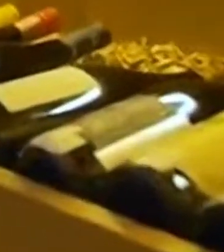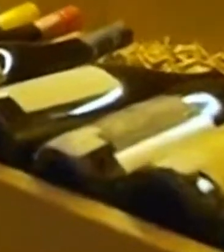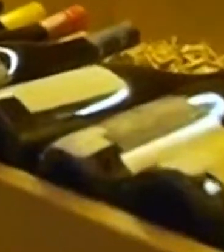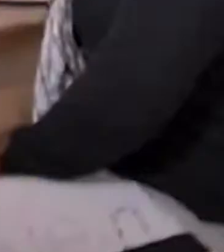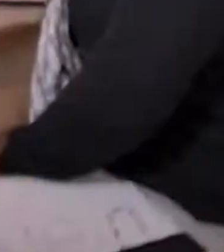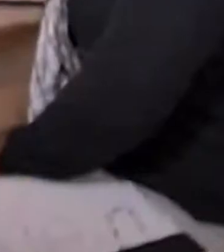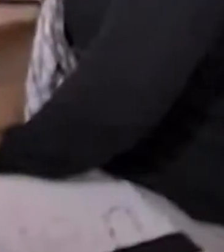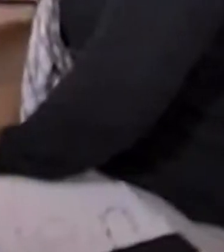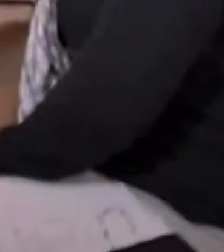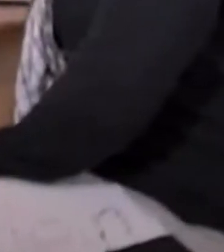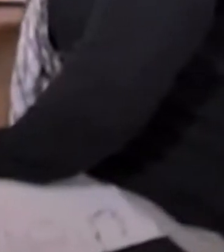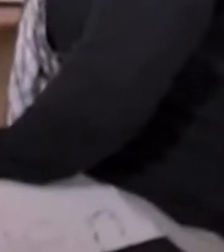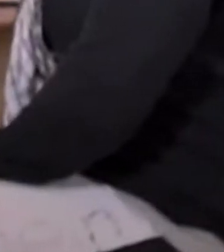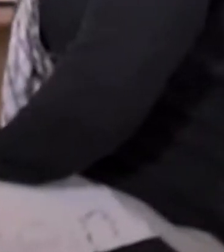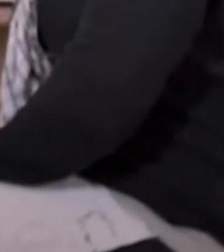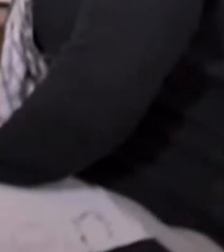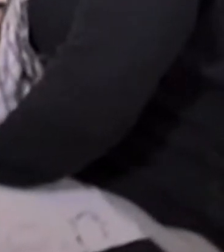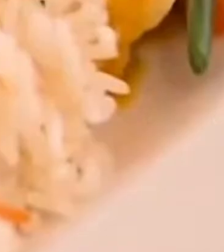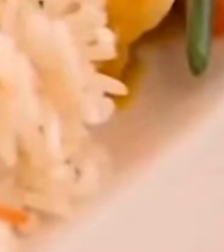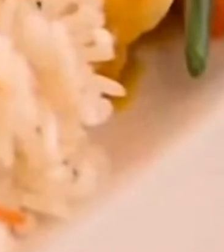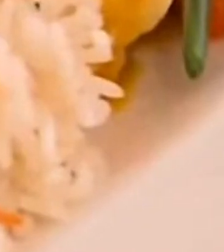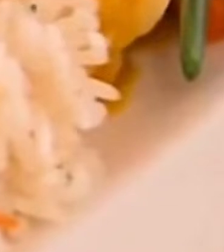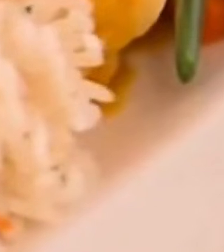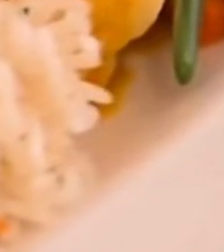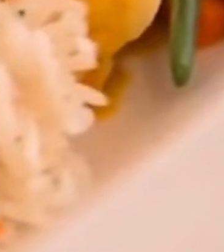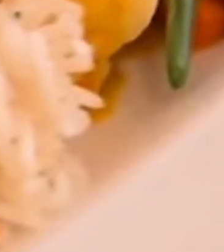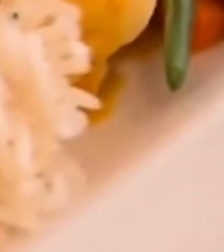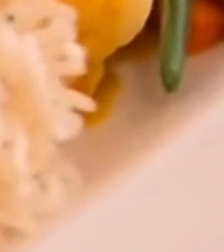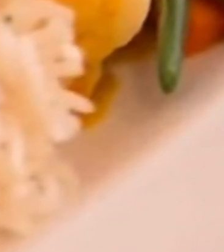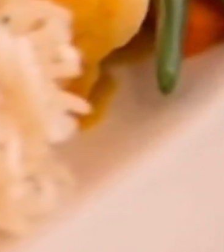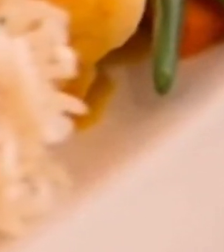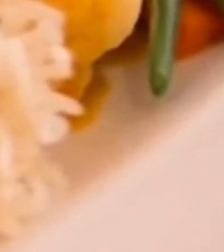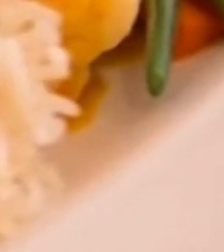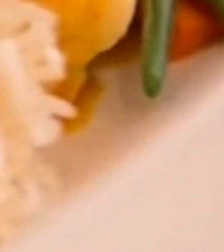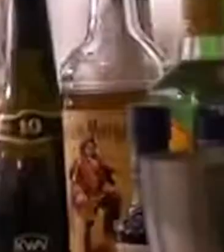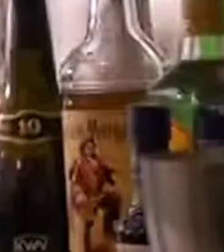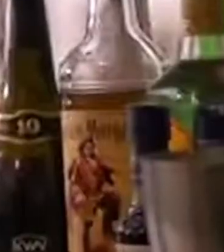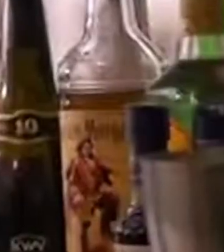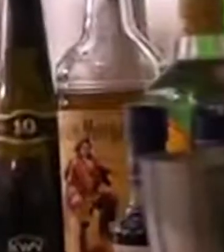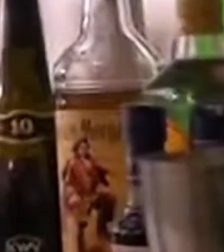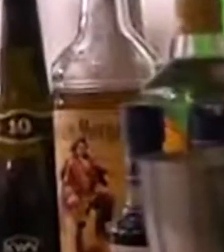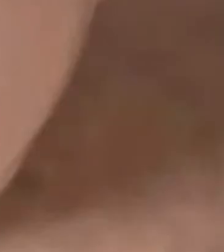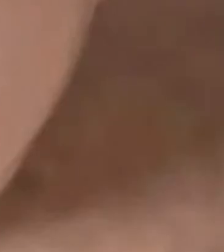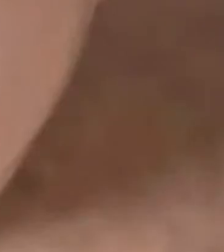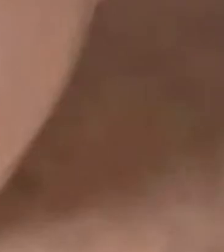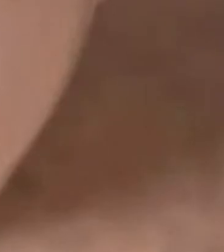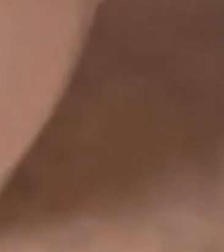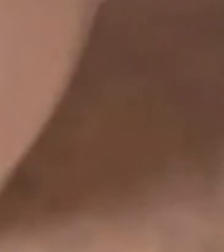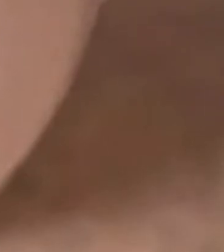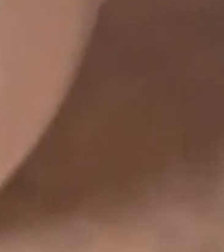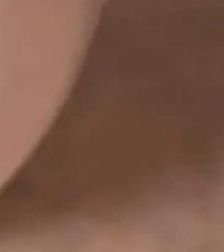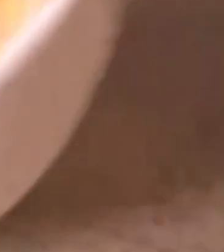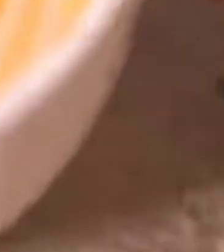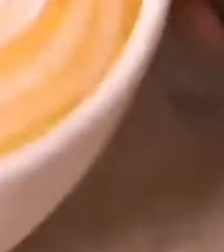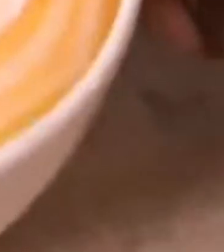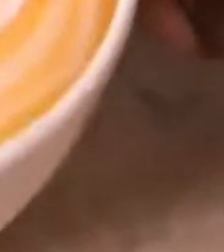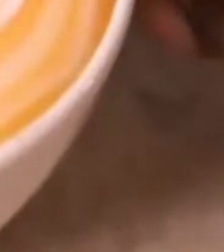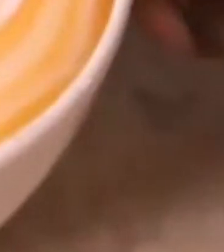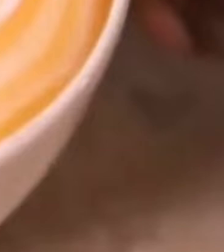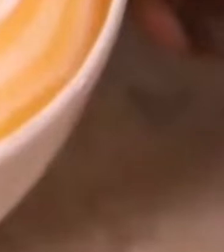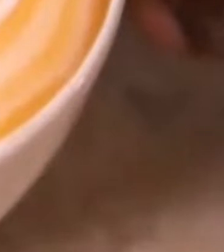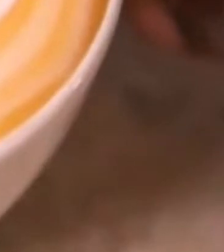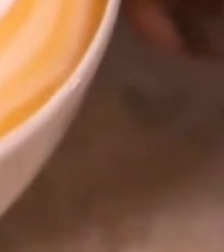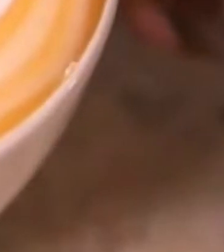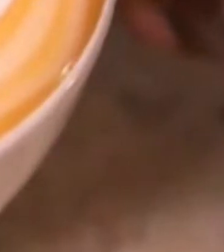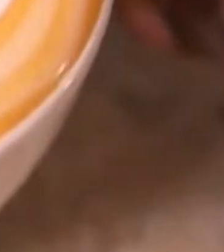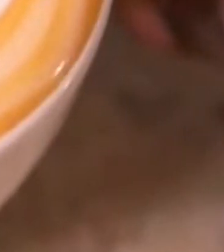Fine wining and dining, we hear you say? Say no more and be spoiled for choice with a stunning selection of